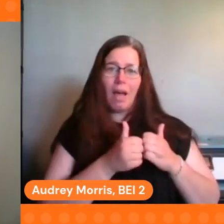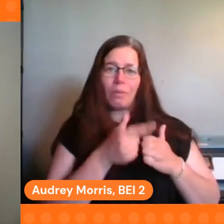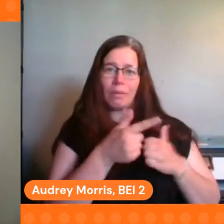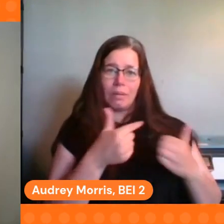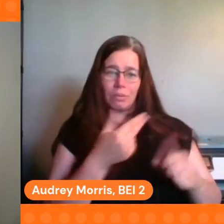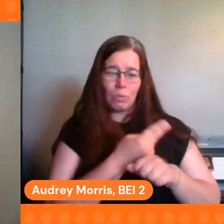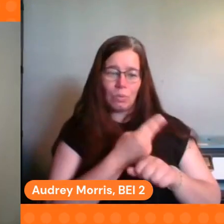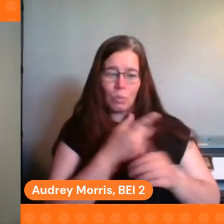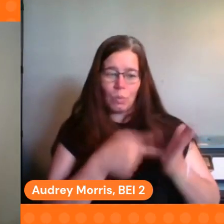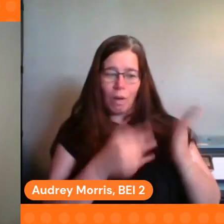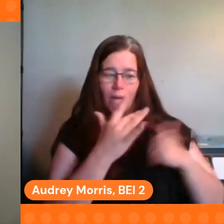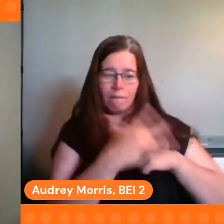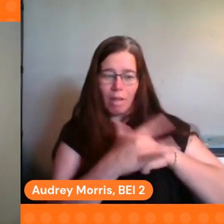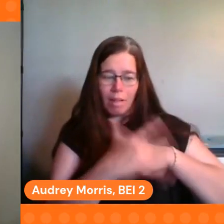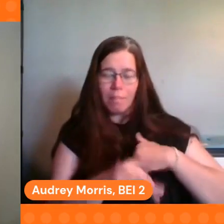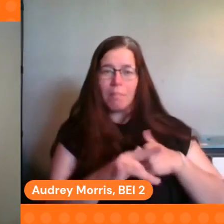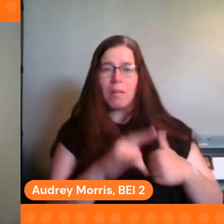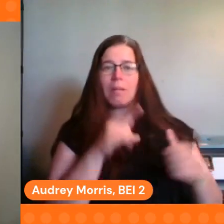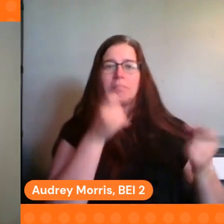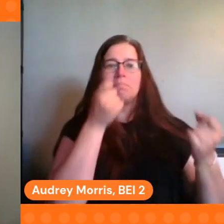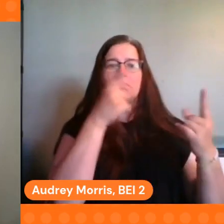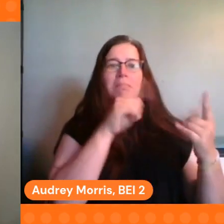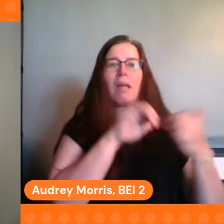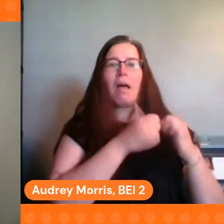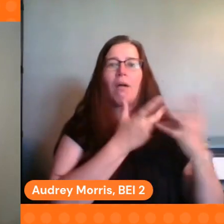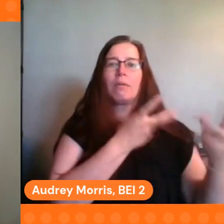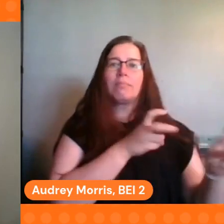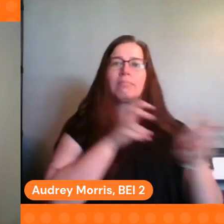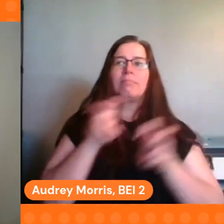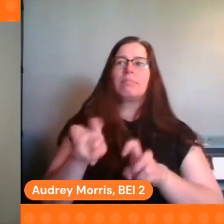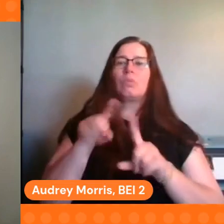and seeing that he could bring that to other people in a bigger way.